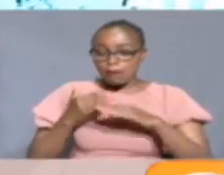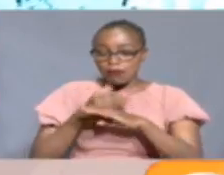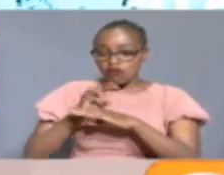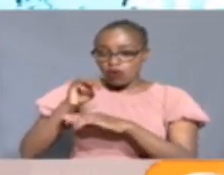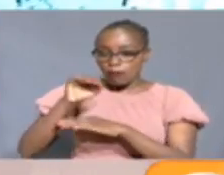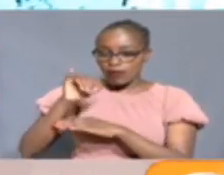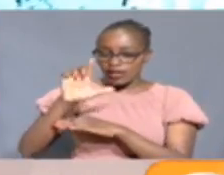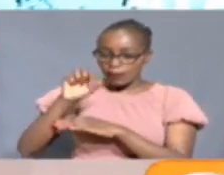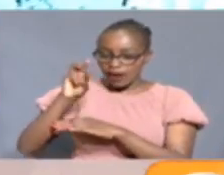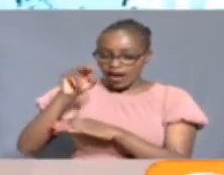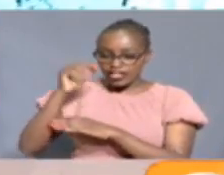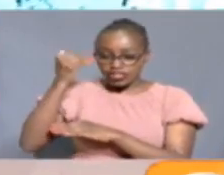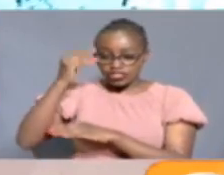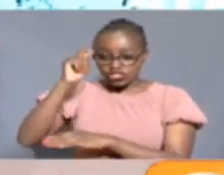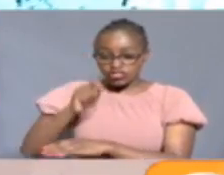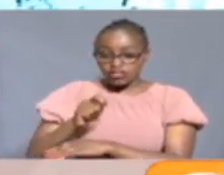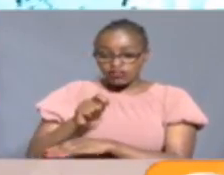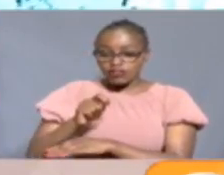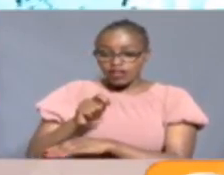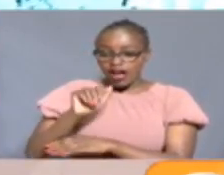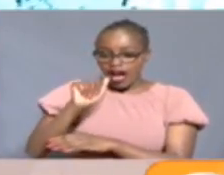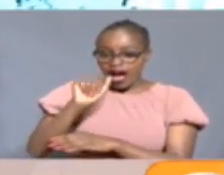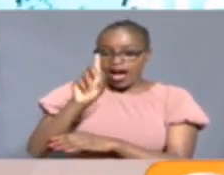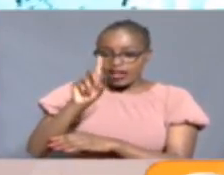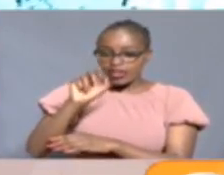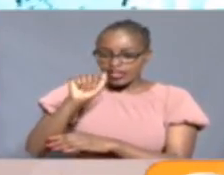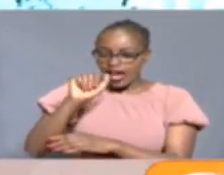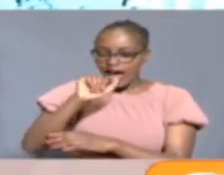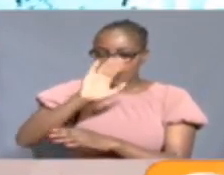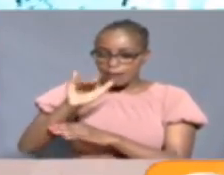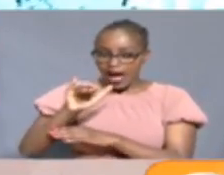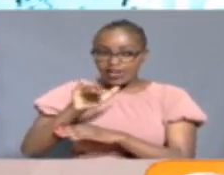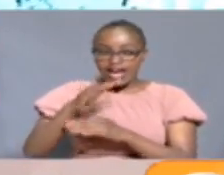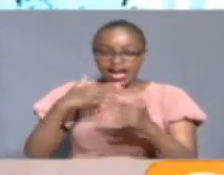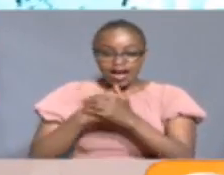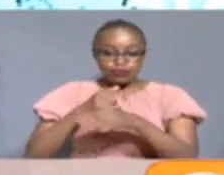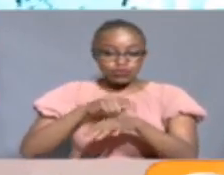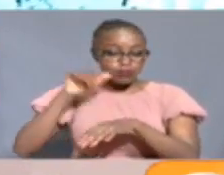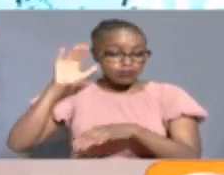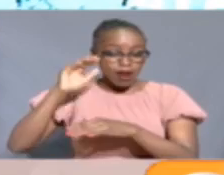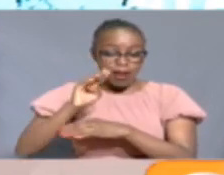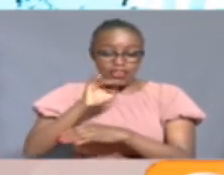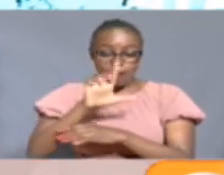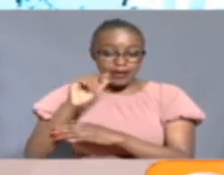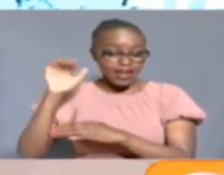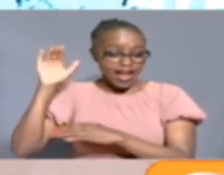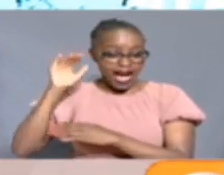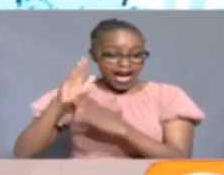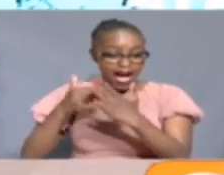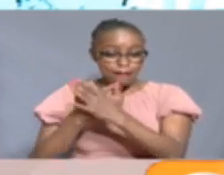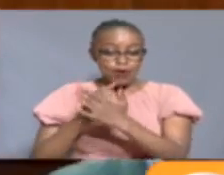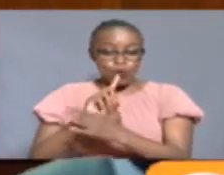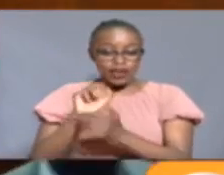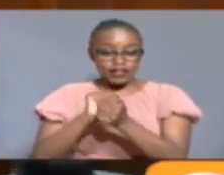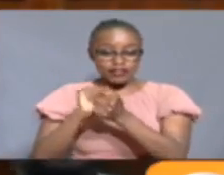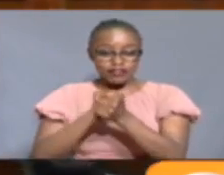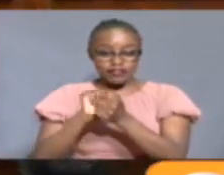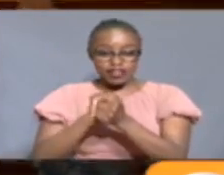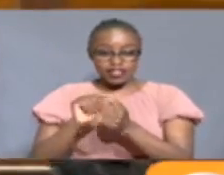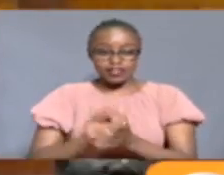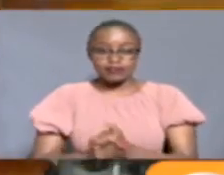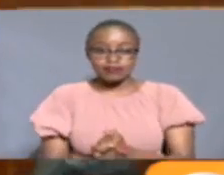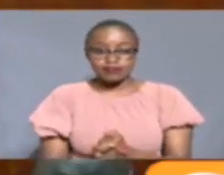Chief Magistrate Francis Andayi. She has been remanded until the hearing of bail application this coming Friday.